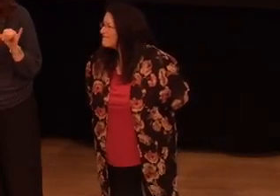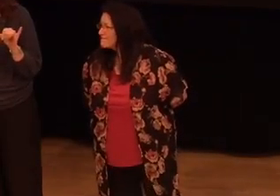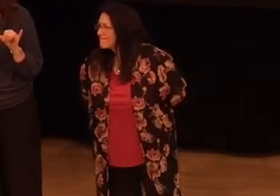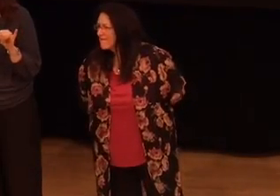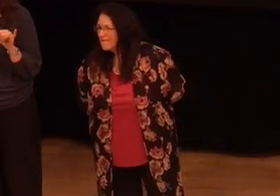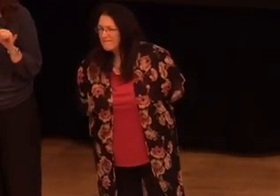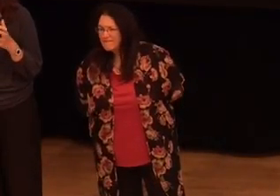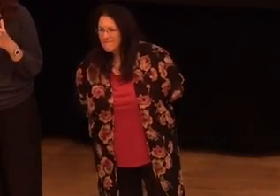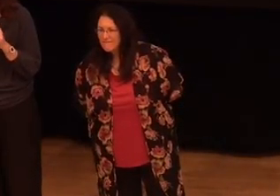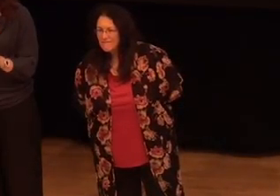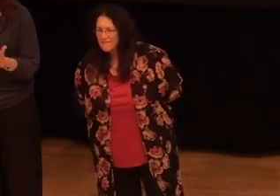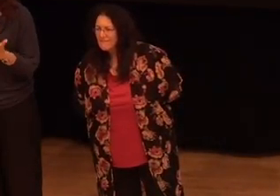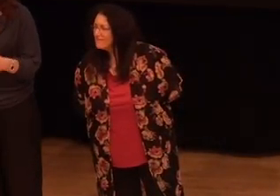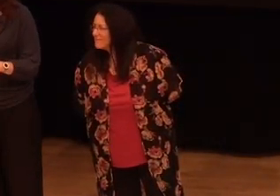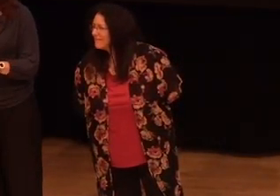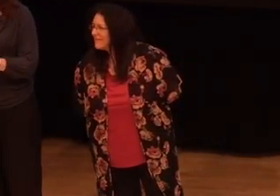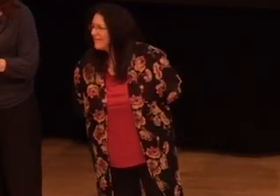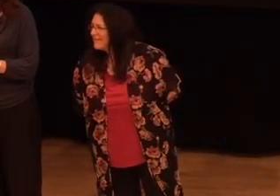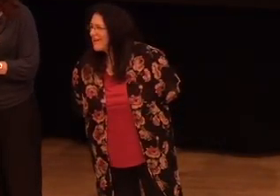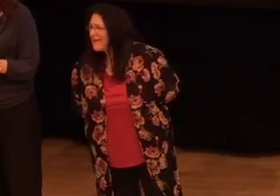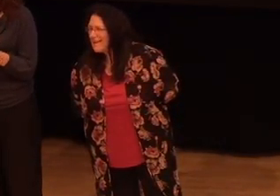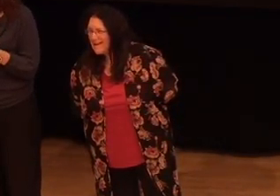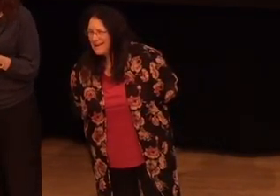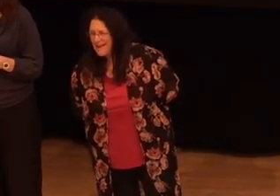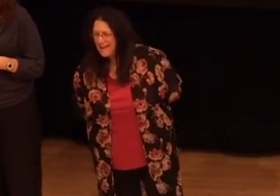continue to discuss, and then at 4 p.m. sharp, we'll kick you all out.